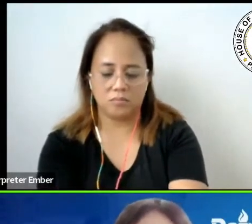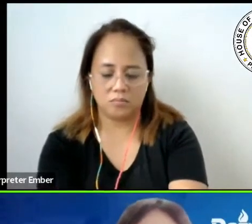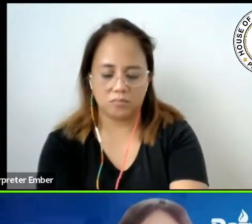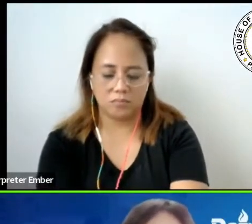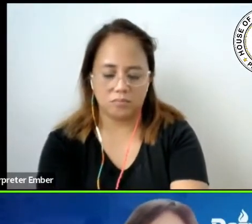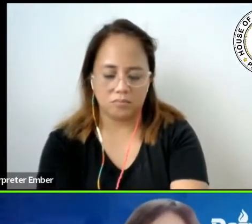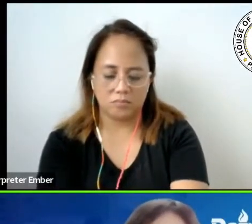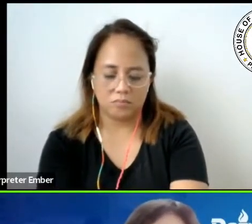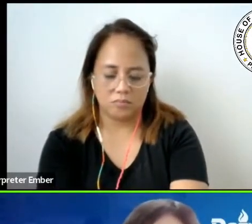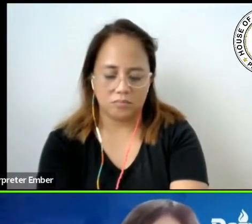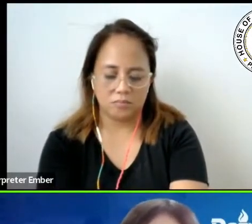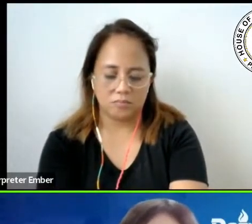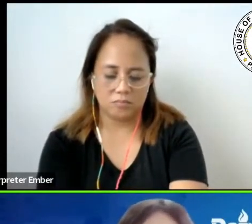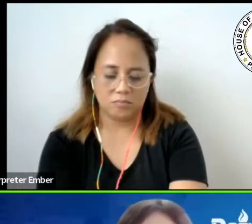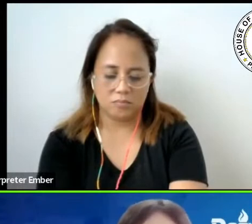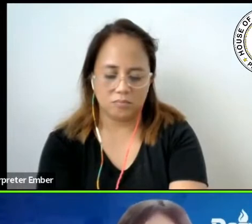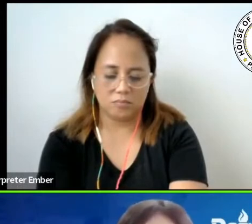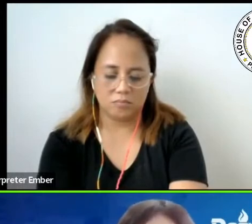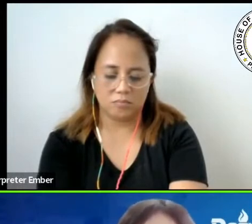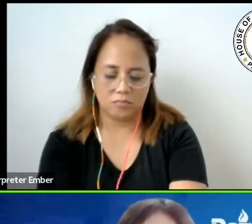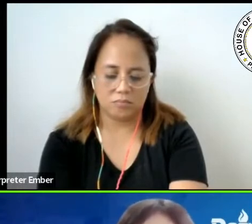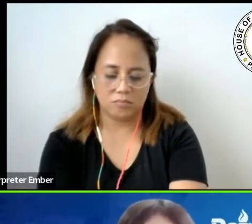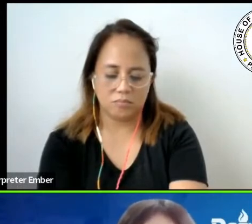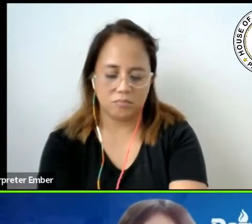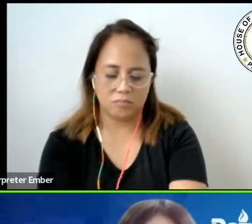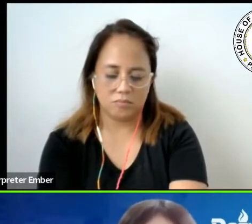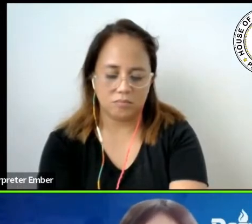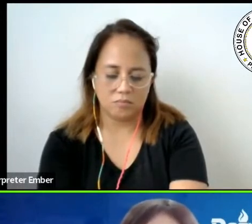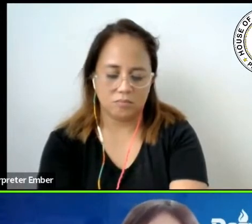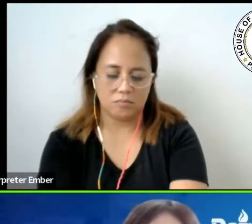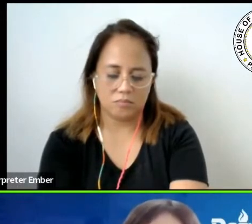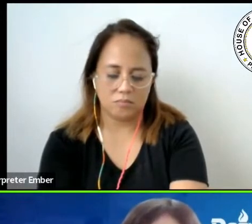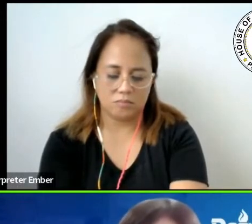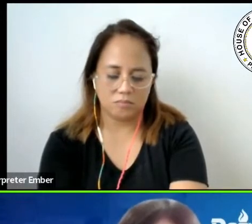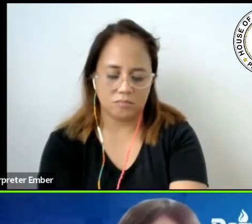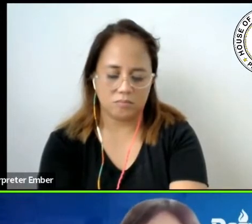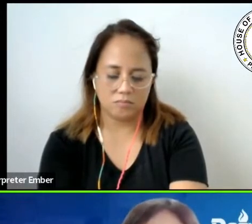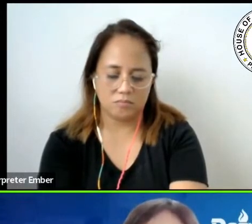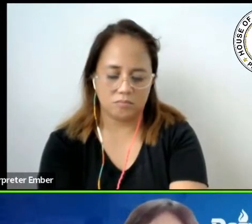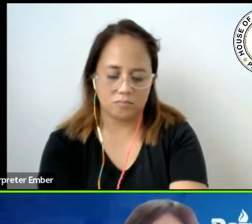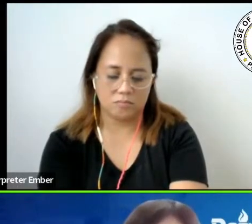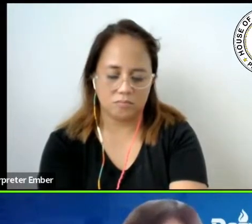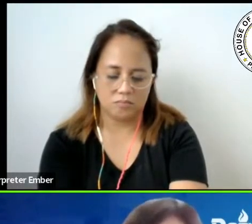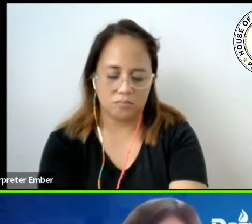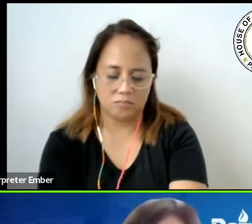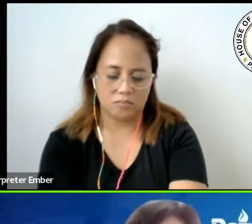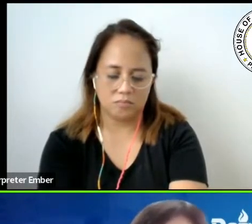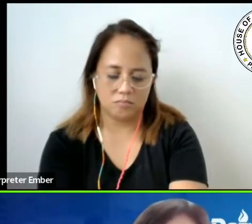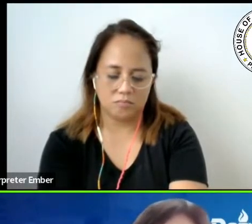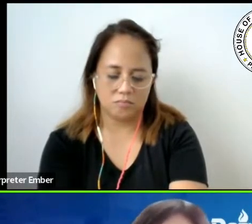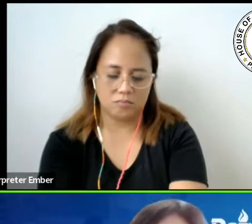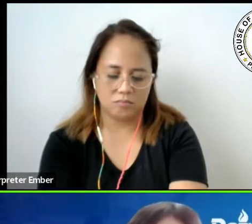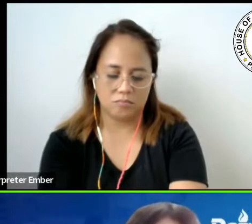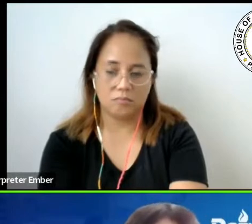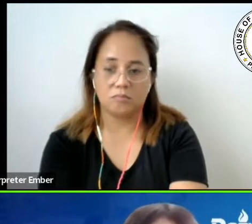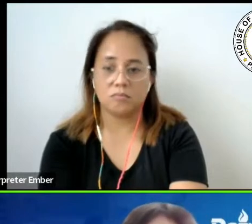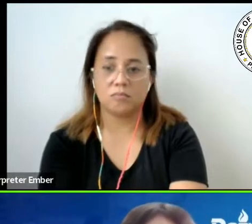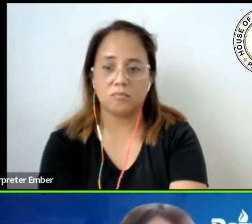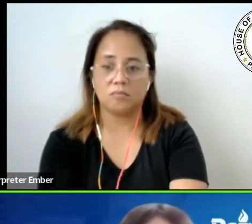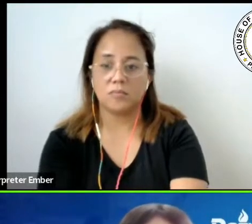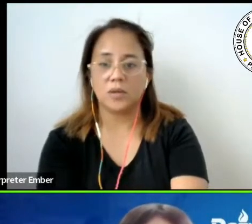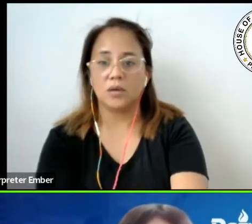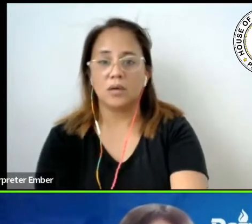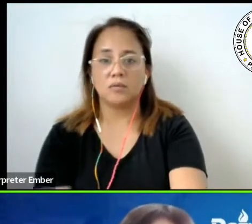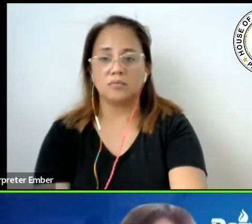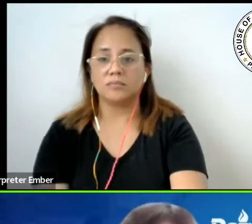it still pack. And our teachers have been using their even their personal time and even money translating po. So